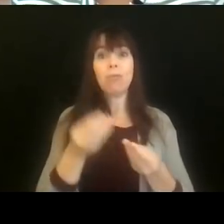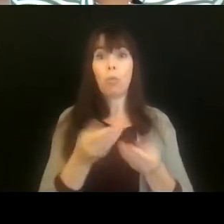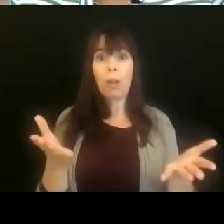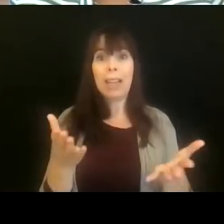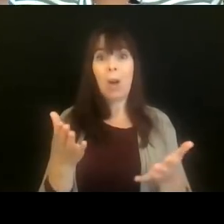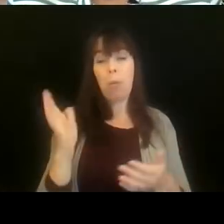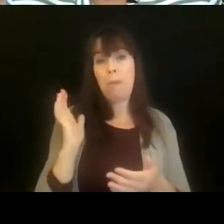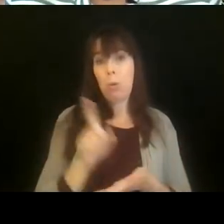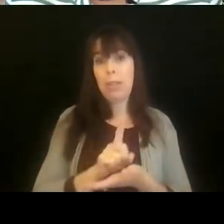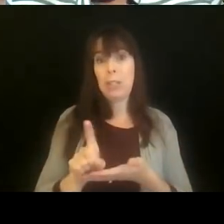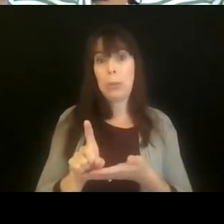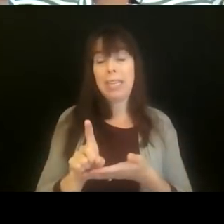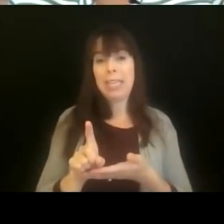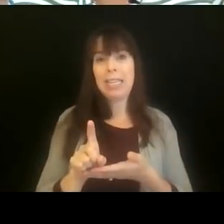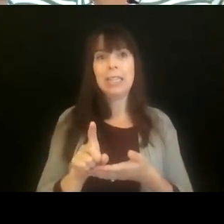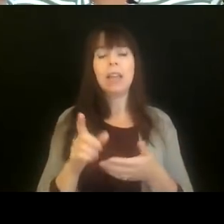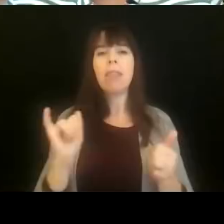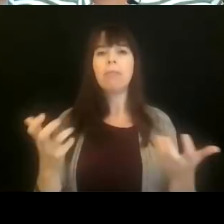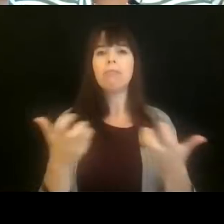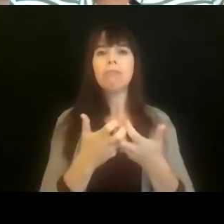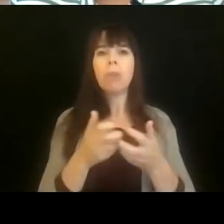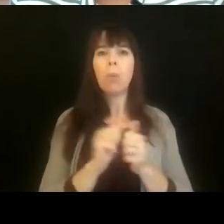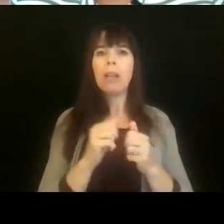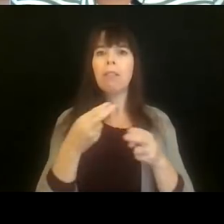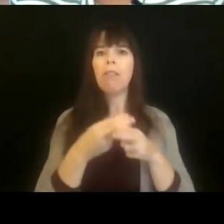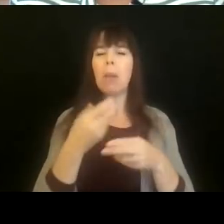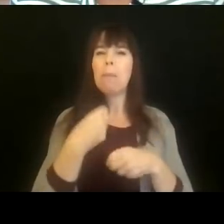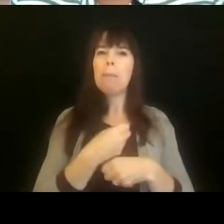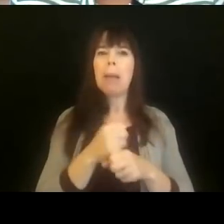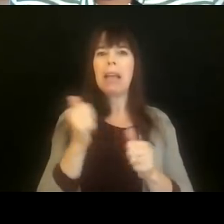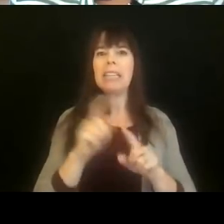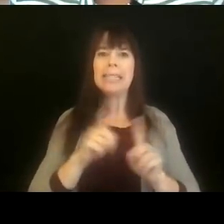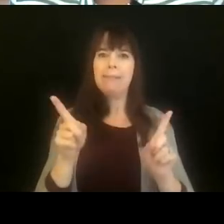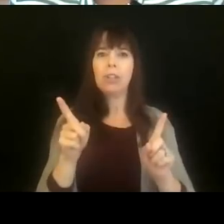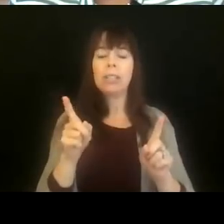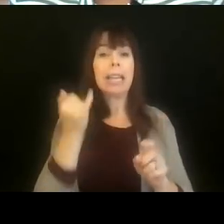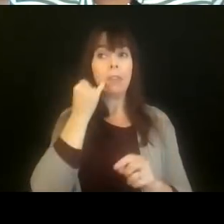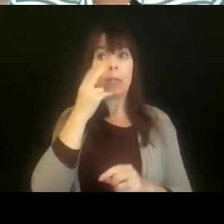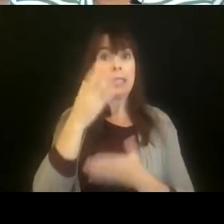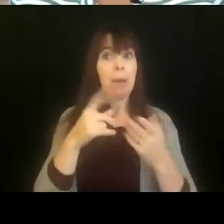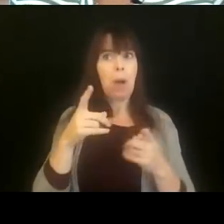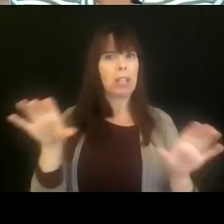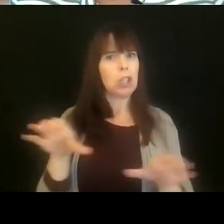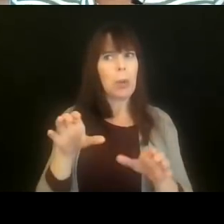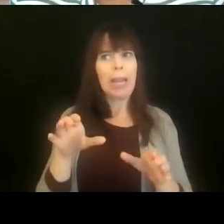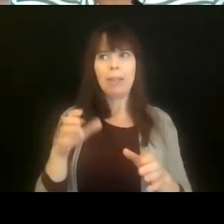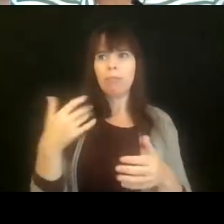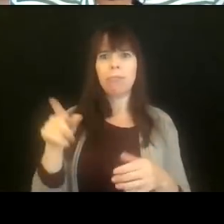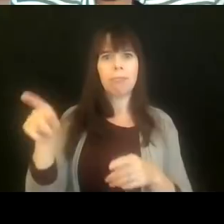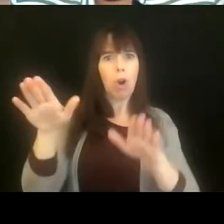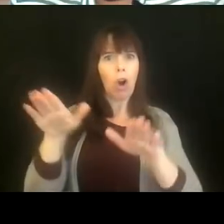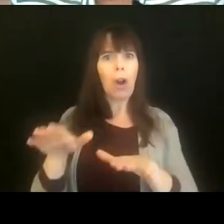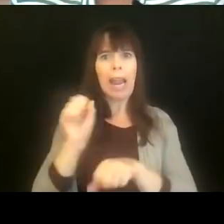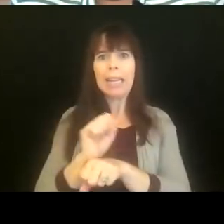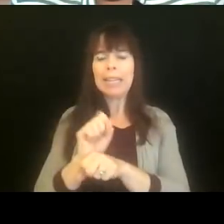earlier this week. It aligns with making a difference. So if you see someone exhibiting great